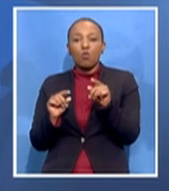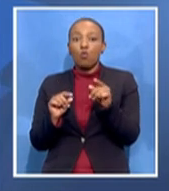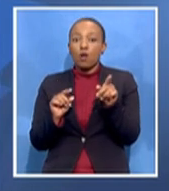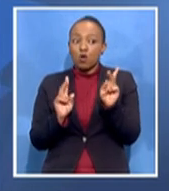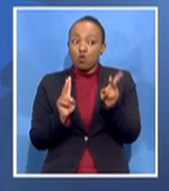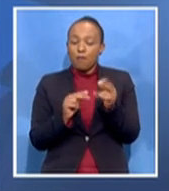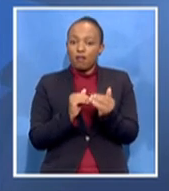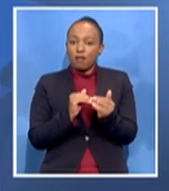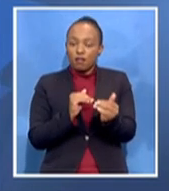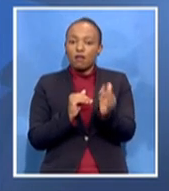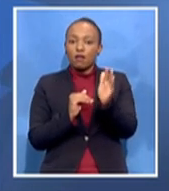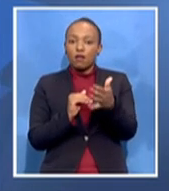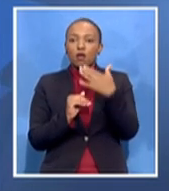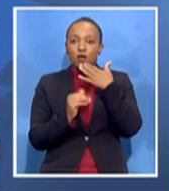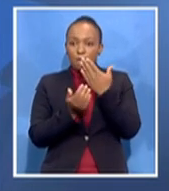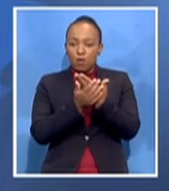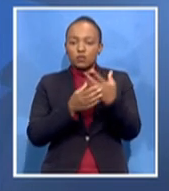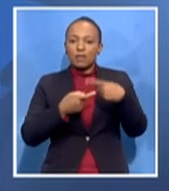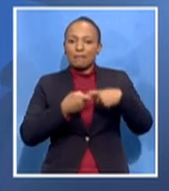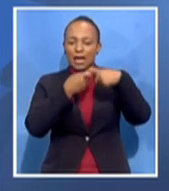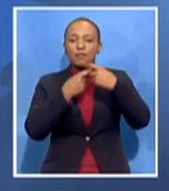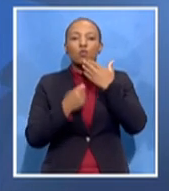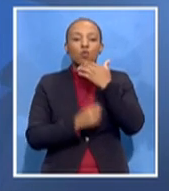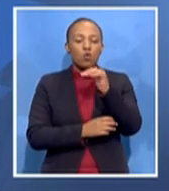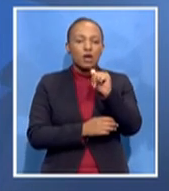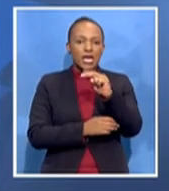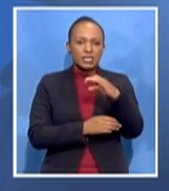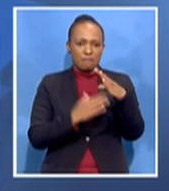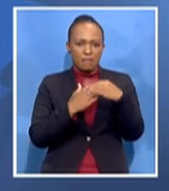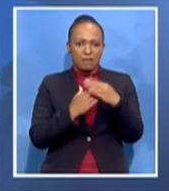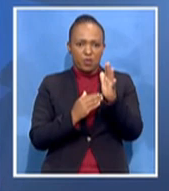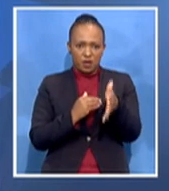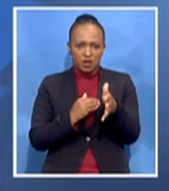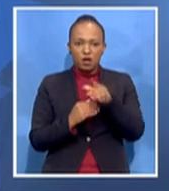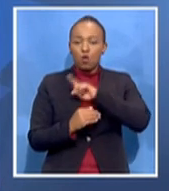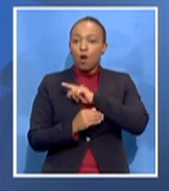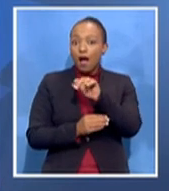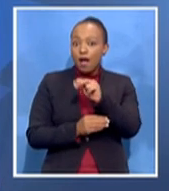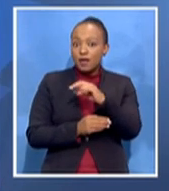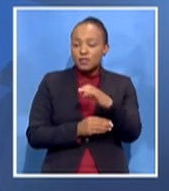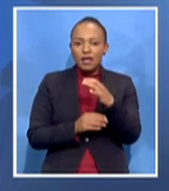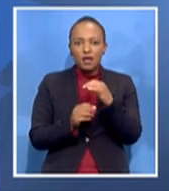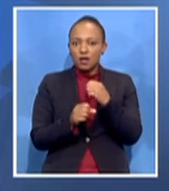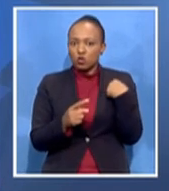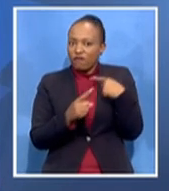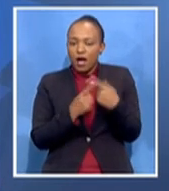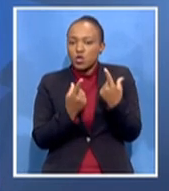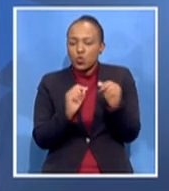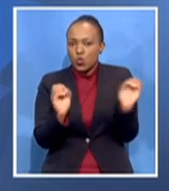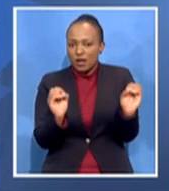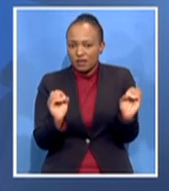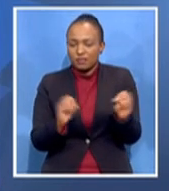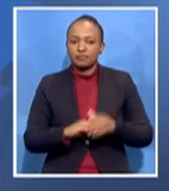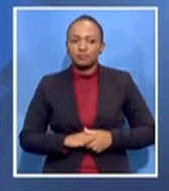an ANC member. But of course, the ANC has done nothing about that. But if he is brought to court on criminal